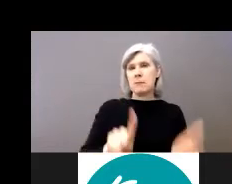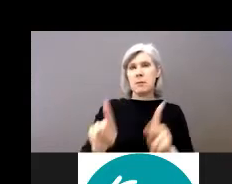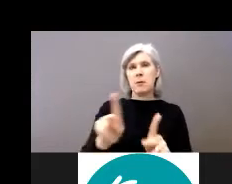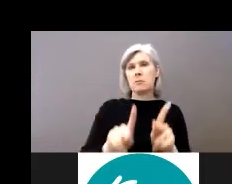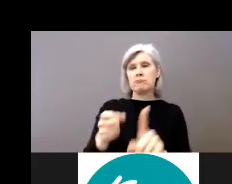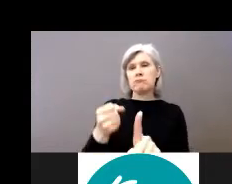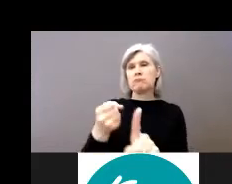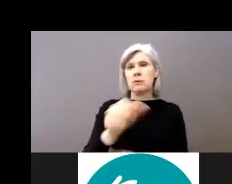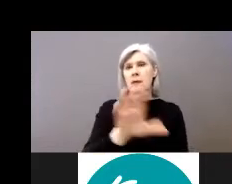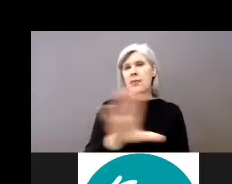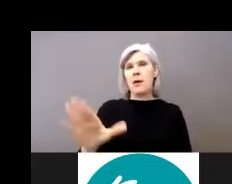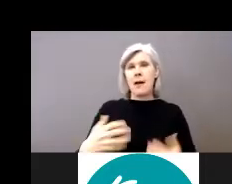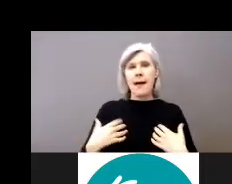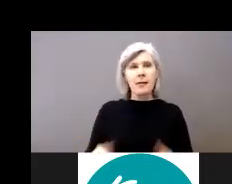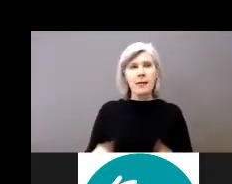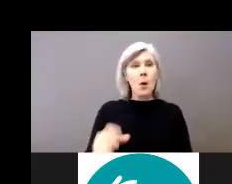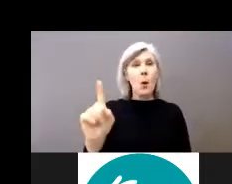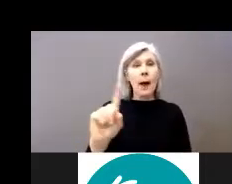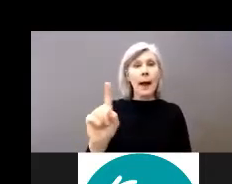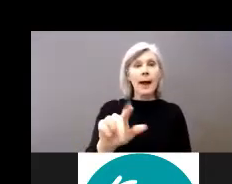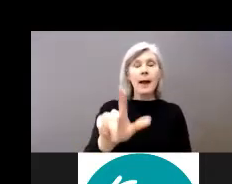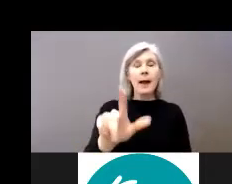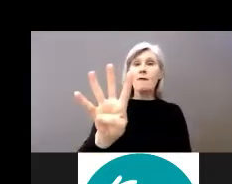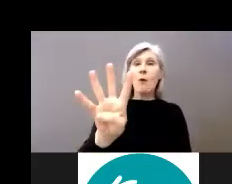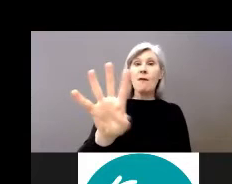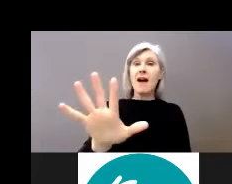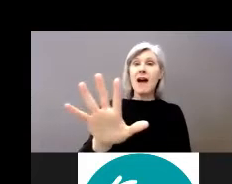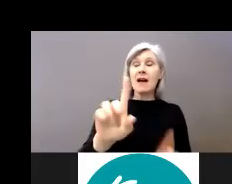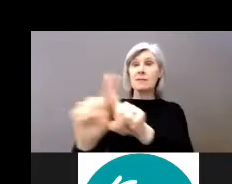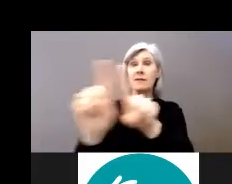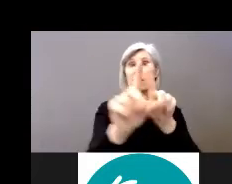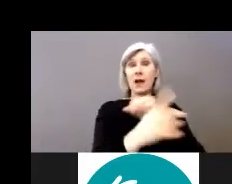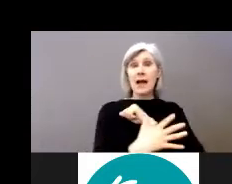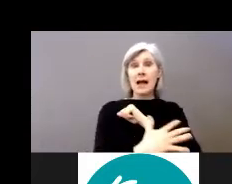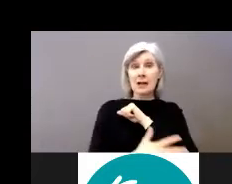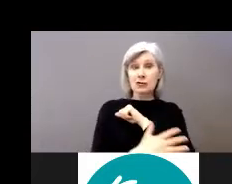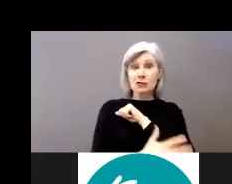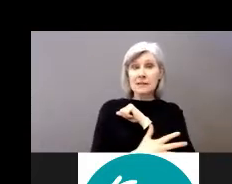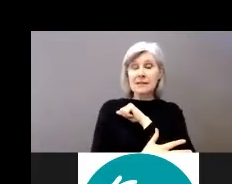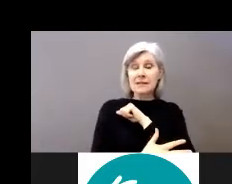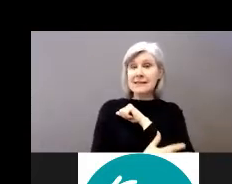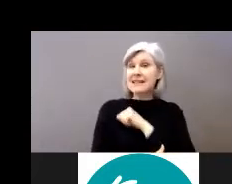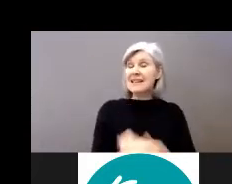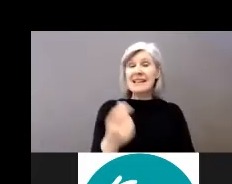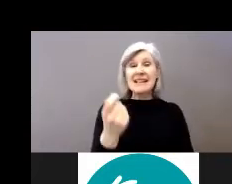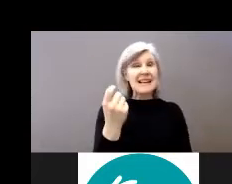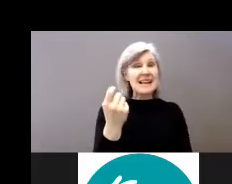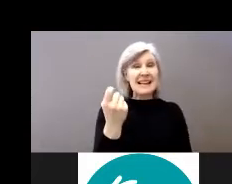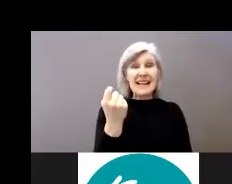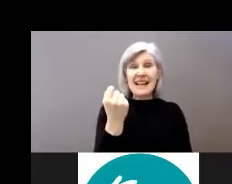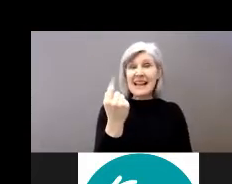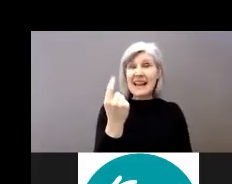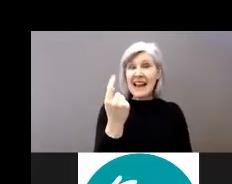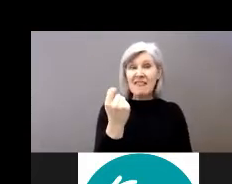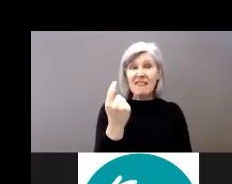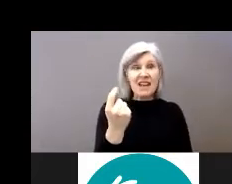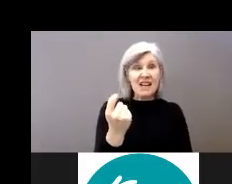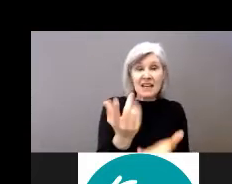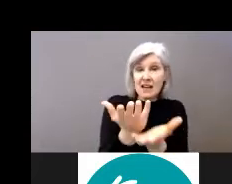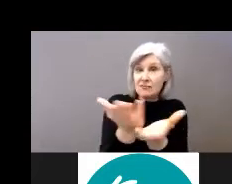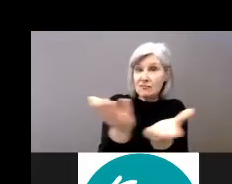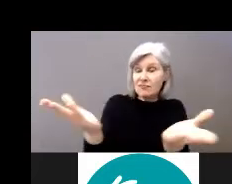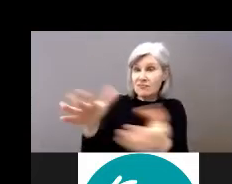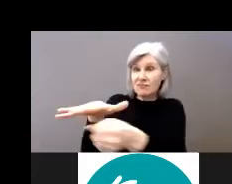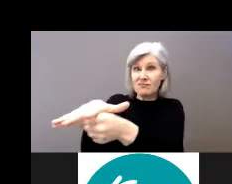in 11 of the most expensive and most common health conditions over a 25-year period. So the